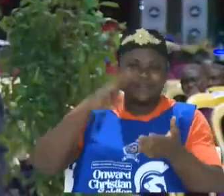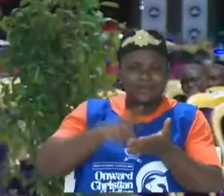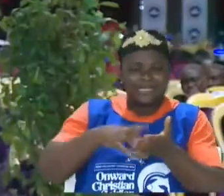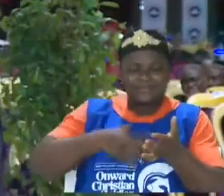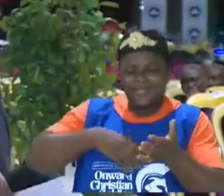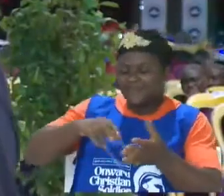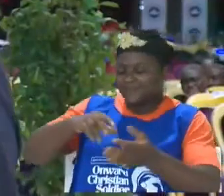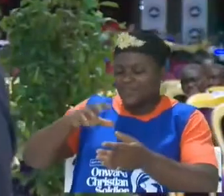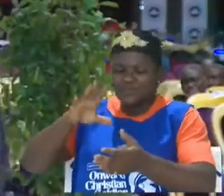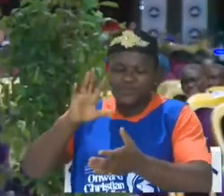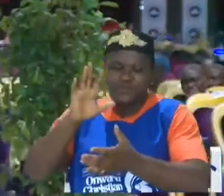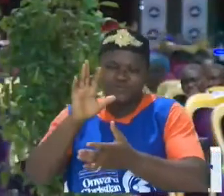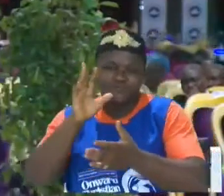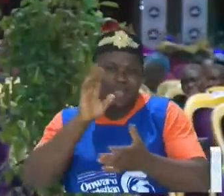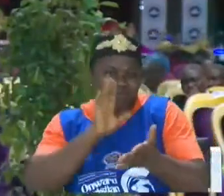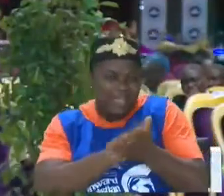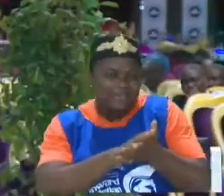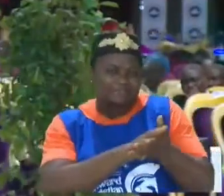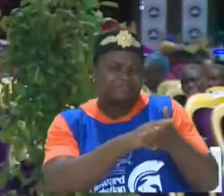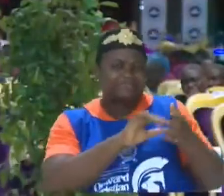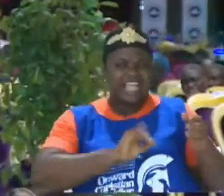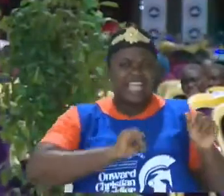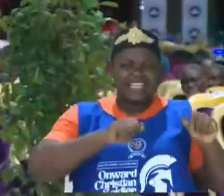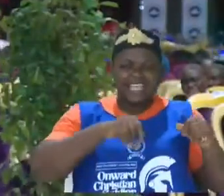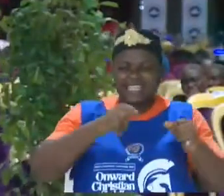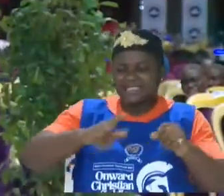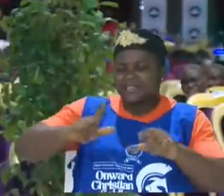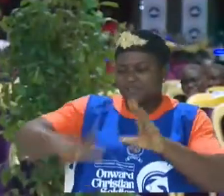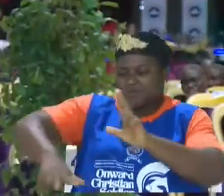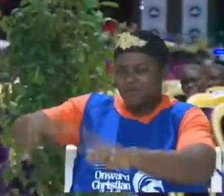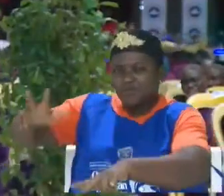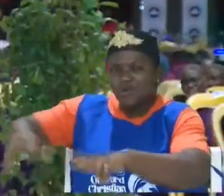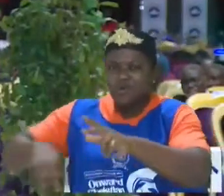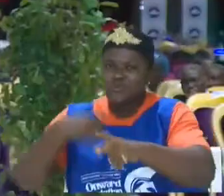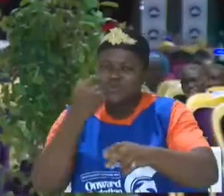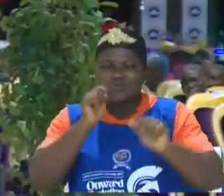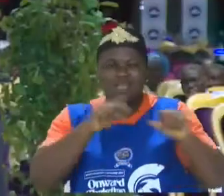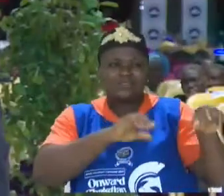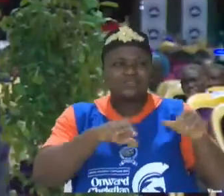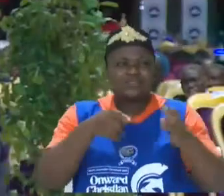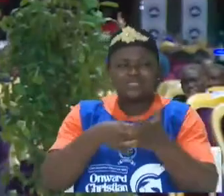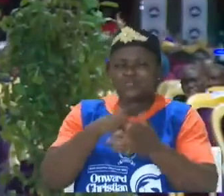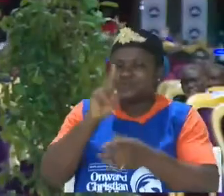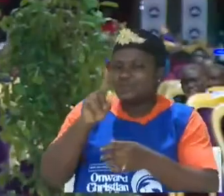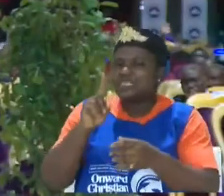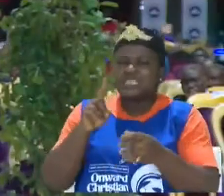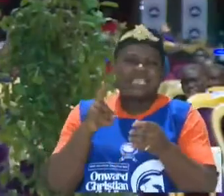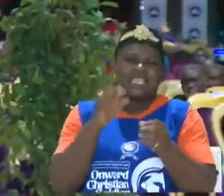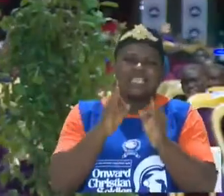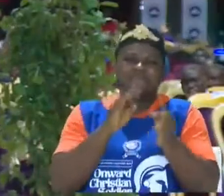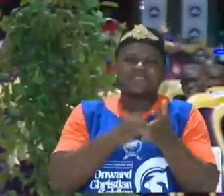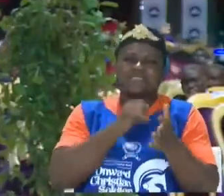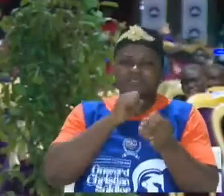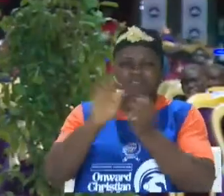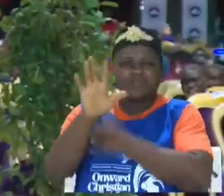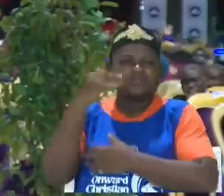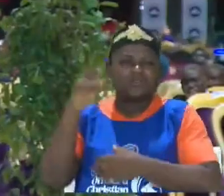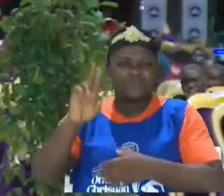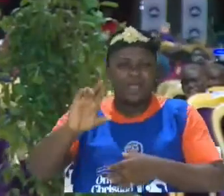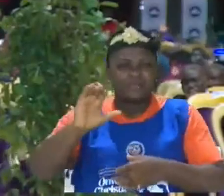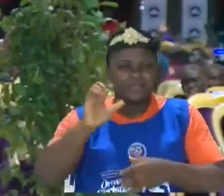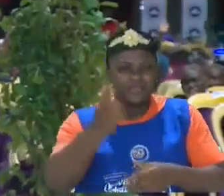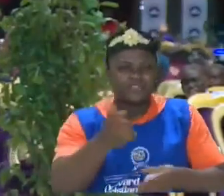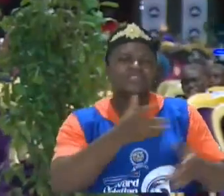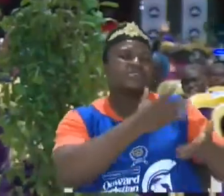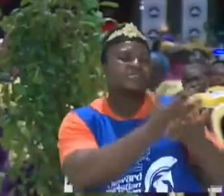my limbs. I can see people around me. Who has done this one except the God of Redeemed Christian Church of God? Somebody